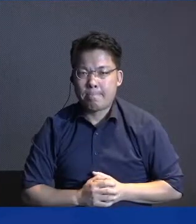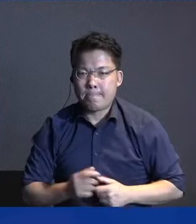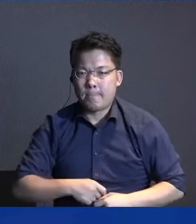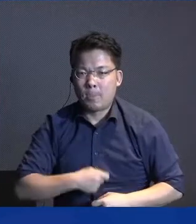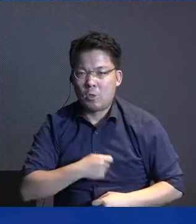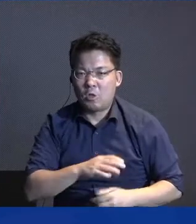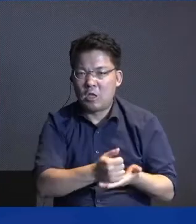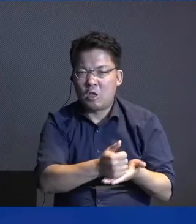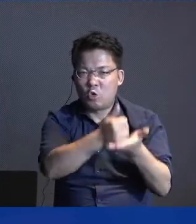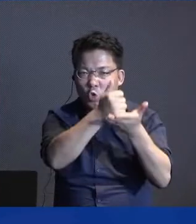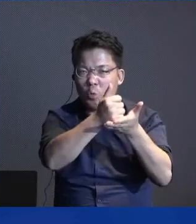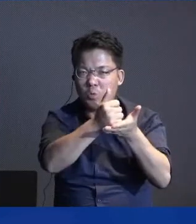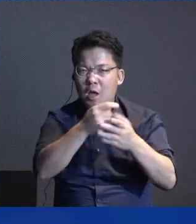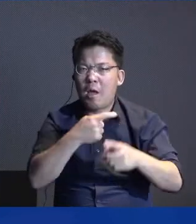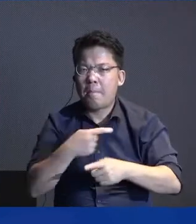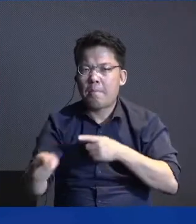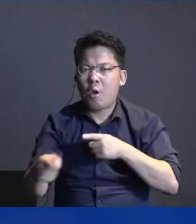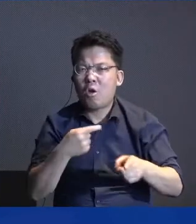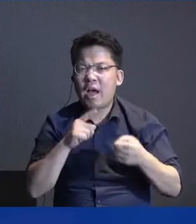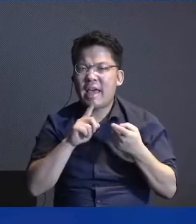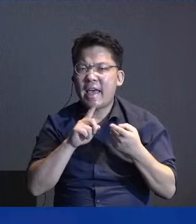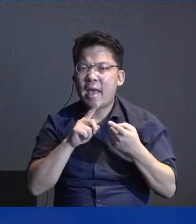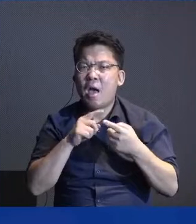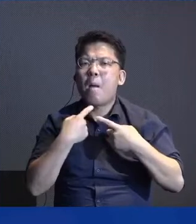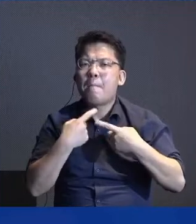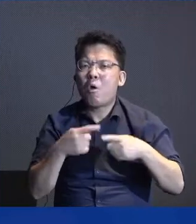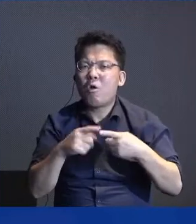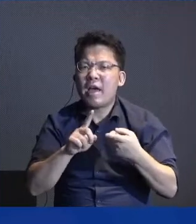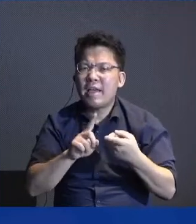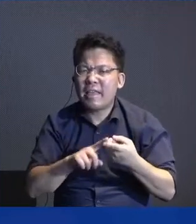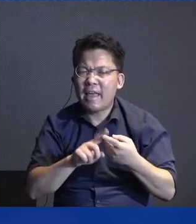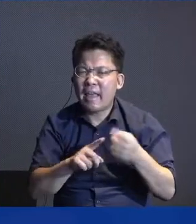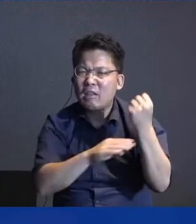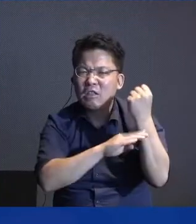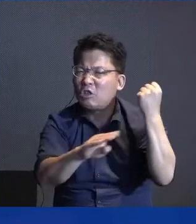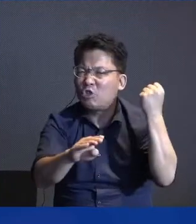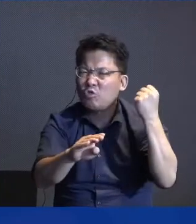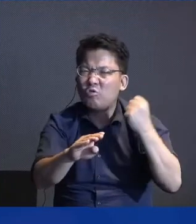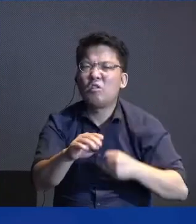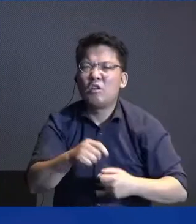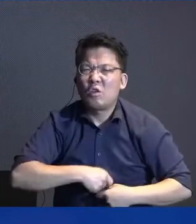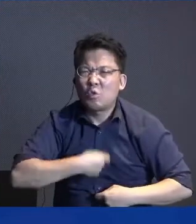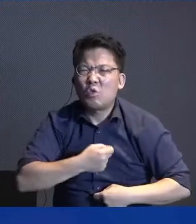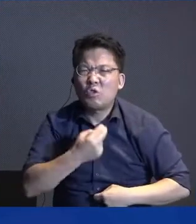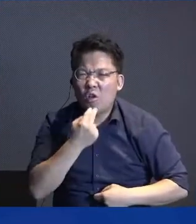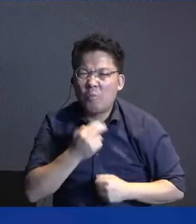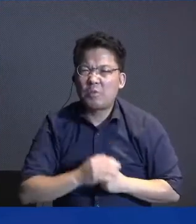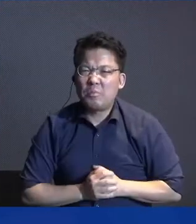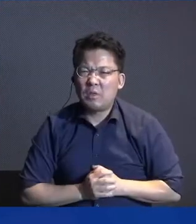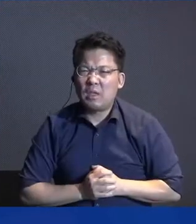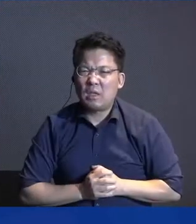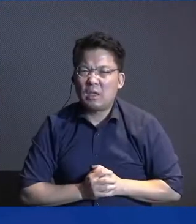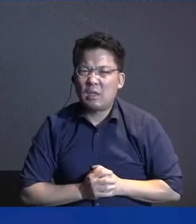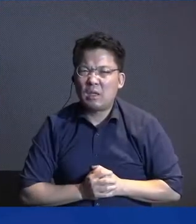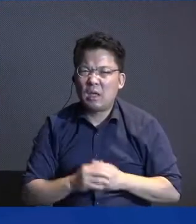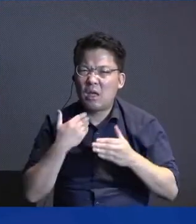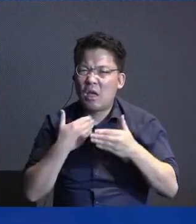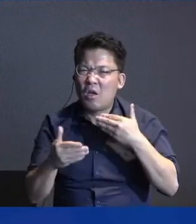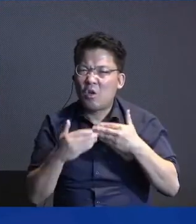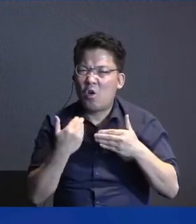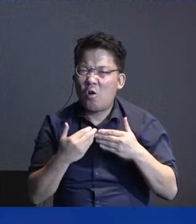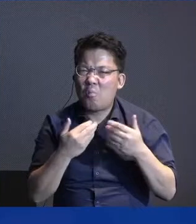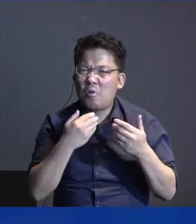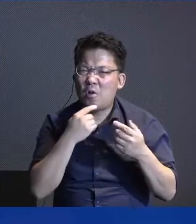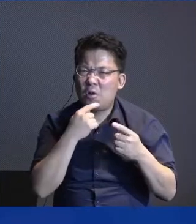assessing pain, or it's like assessing an experience. So it's very qualitative. I think if a person does